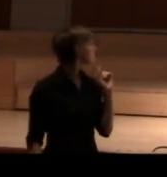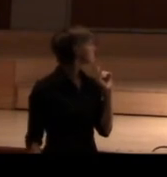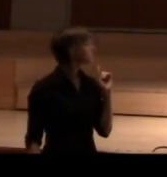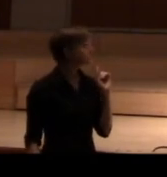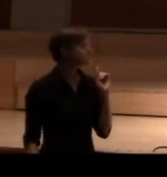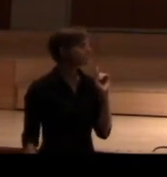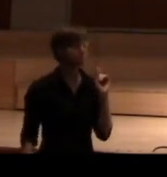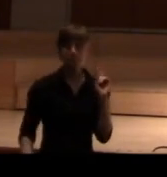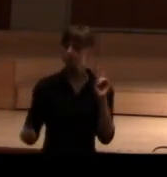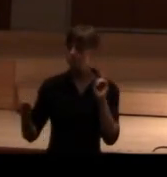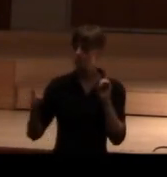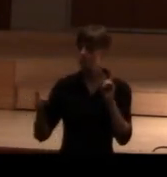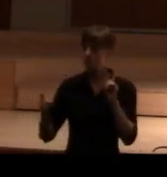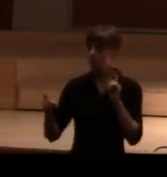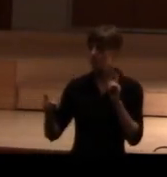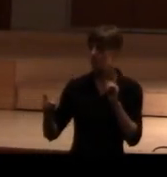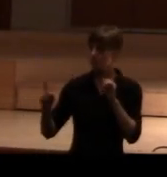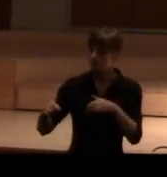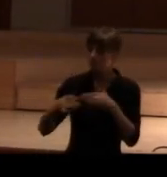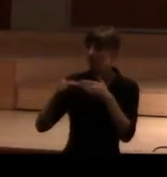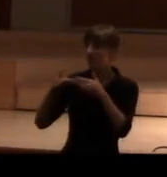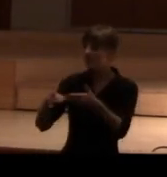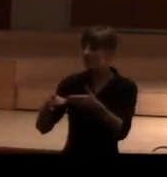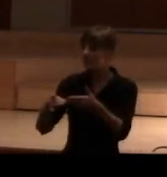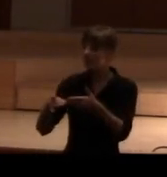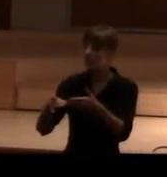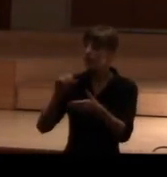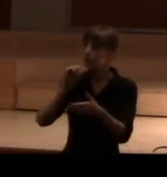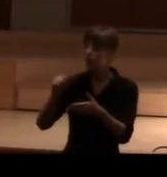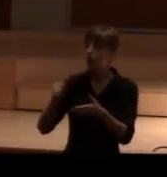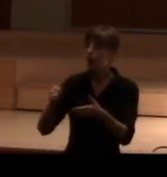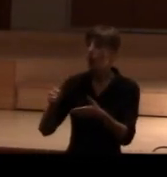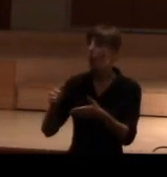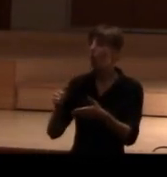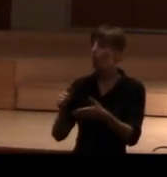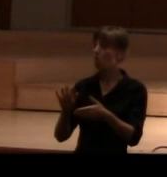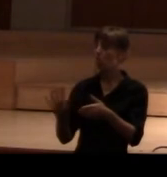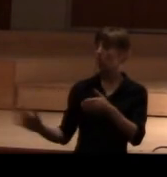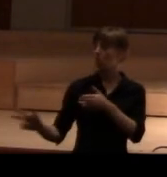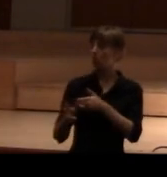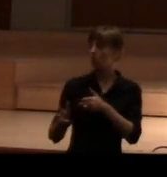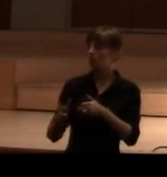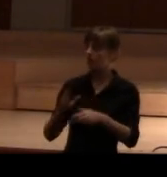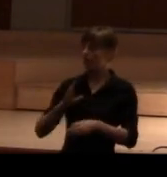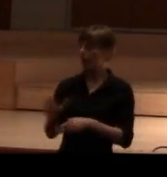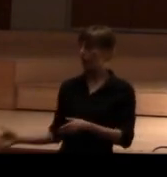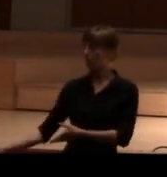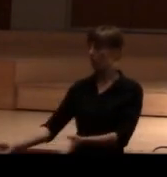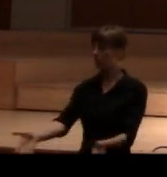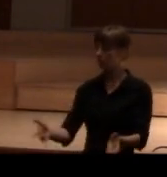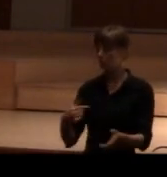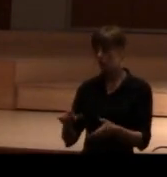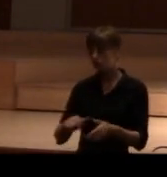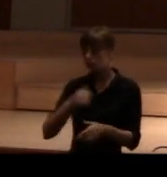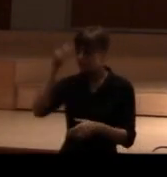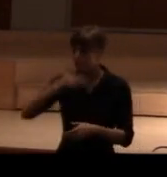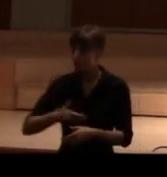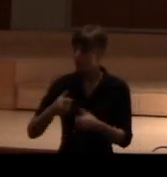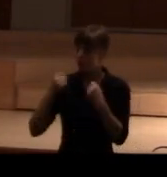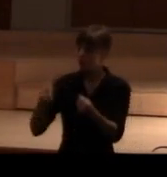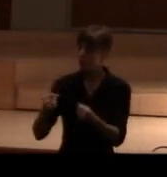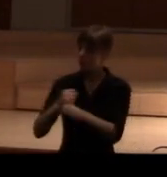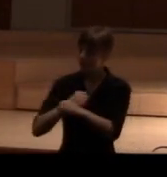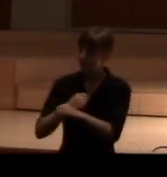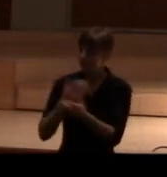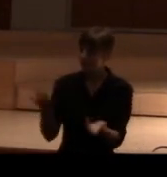there and he's leading the charge and not letting other people do it for them. We love Winston Churchill, who stayed in London and visited the bombed out buildings